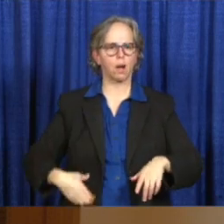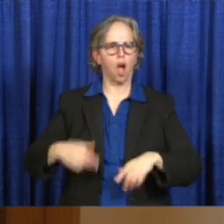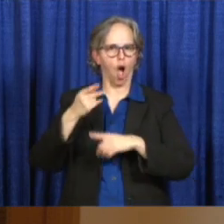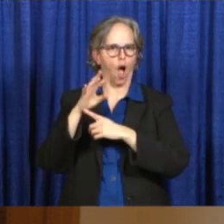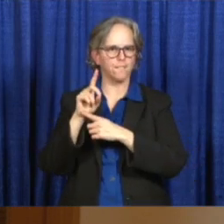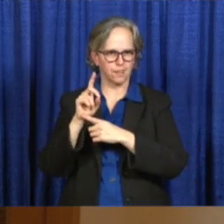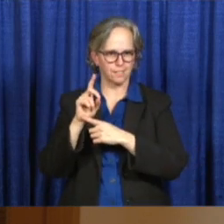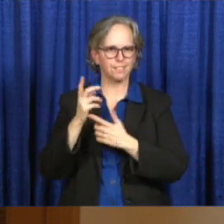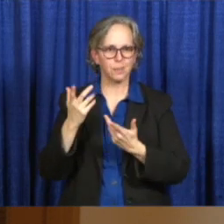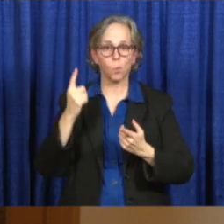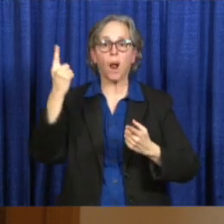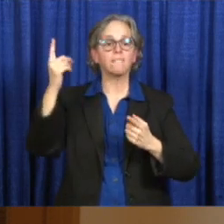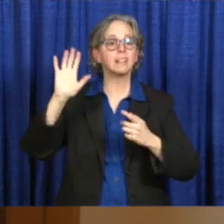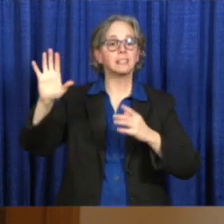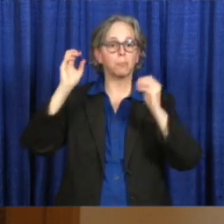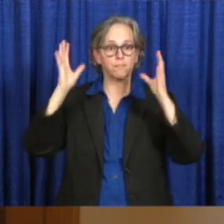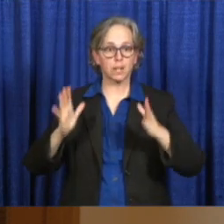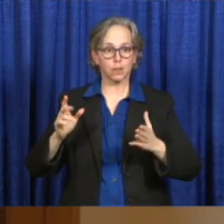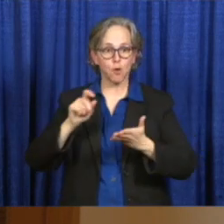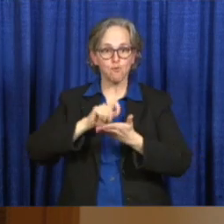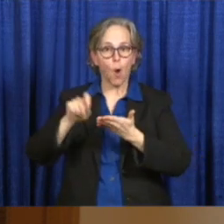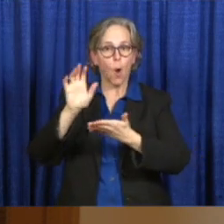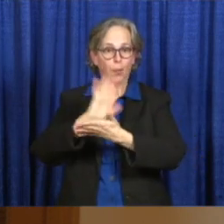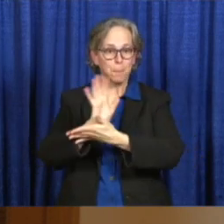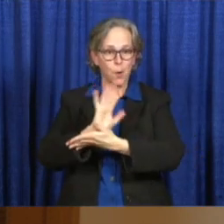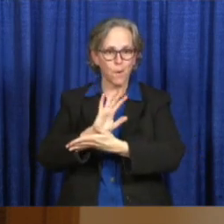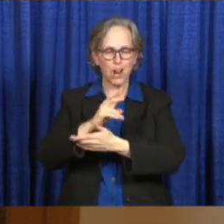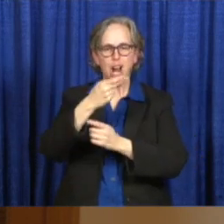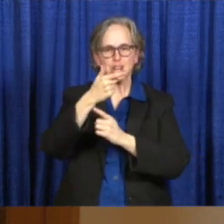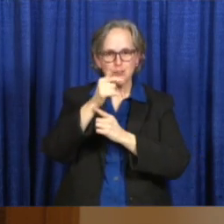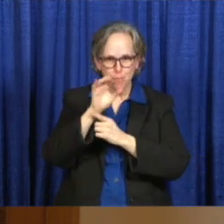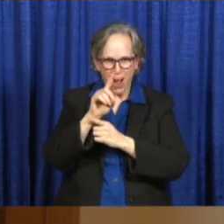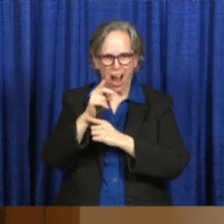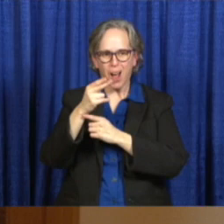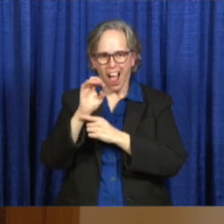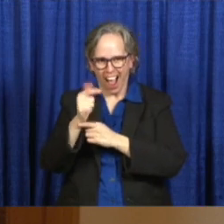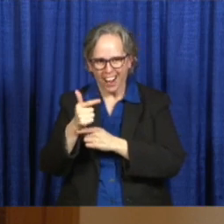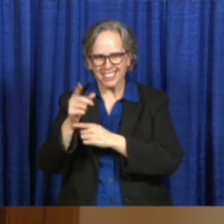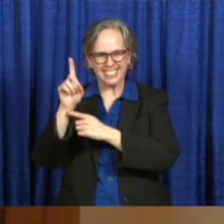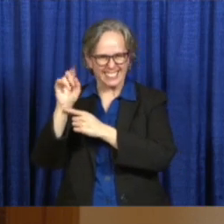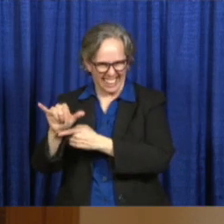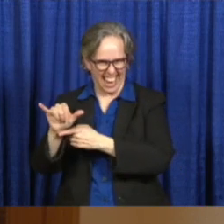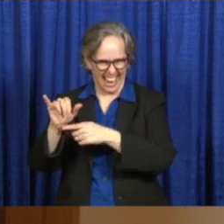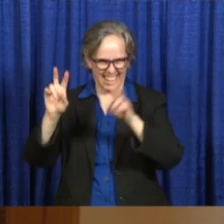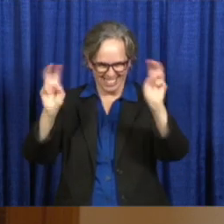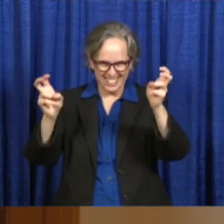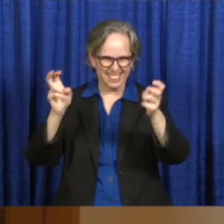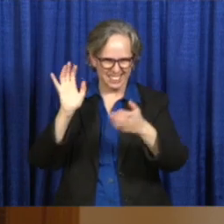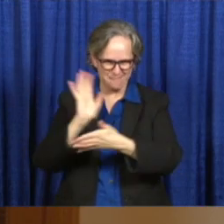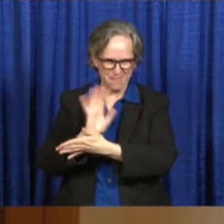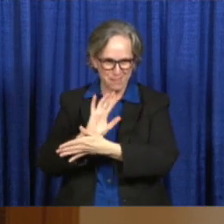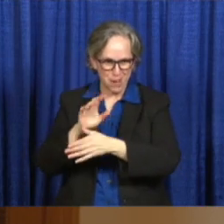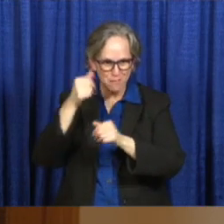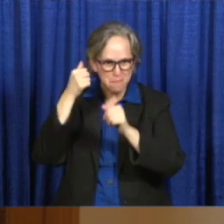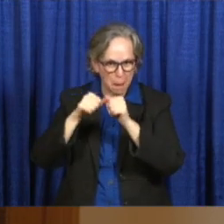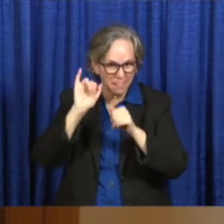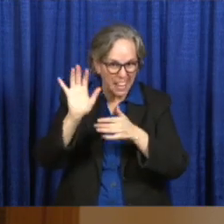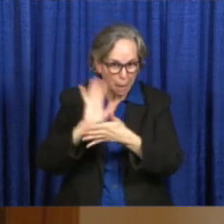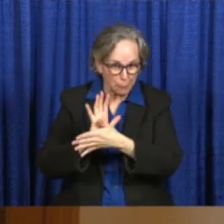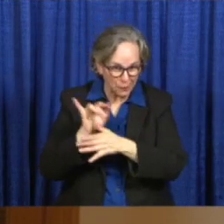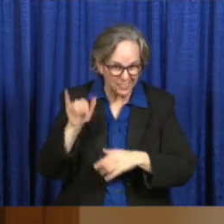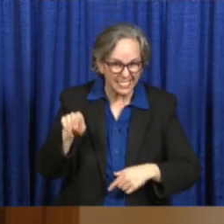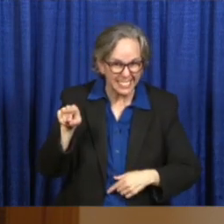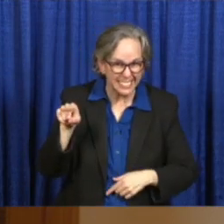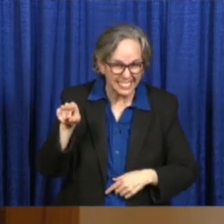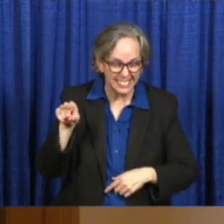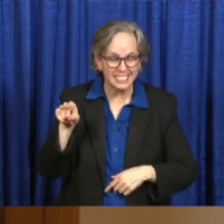movies. But if you remember, the Bill Murray character went through many stages of grief, the old Elizabeth Kubler-Ross stages